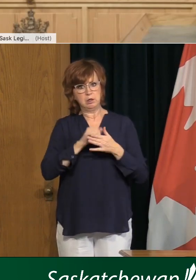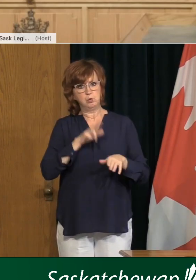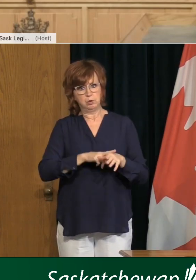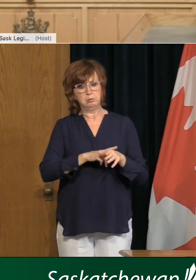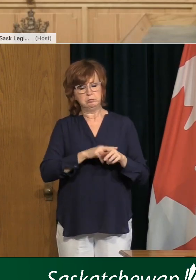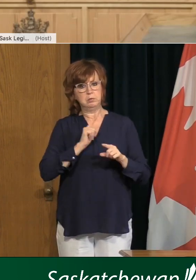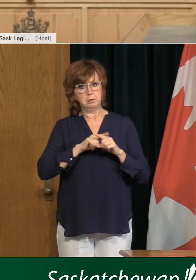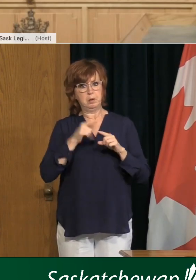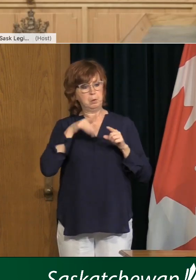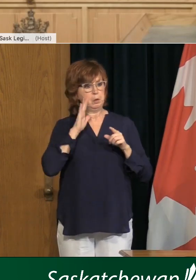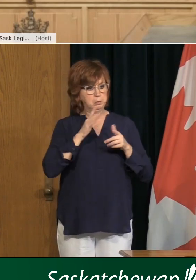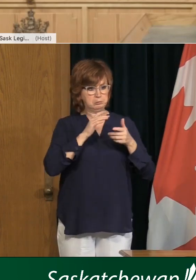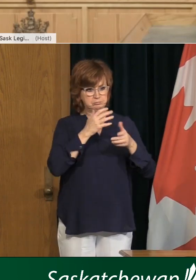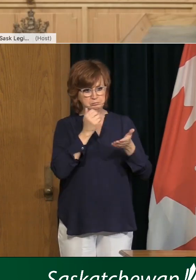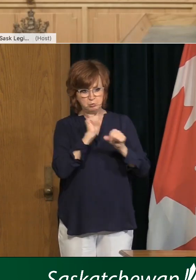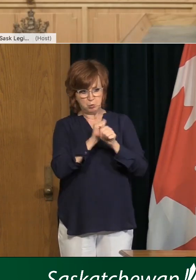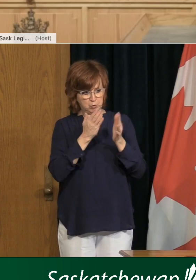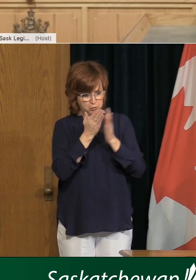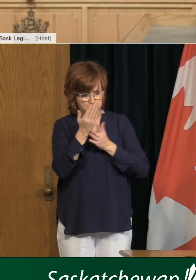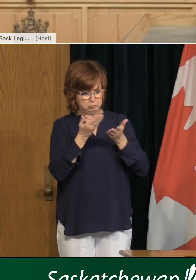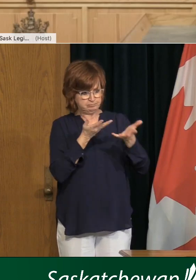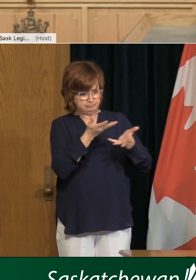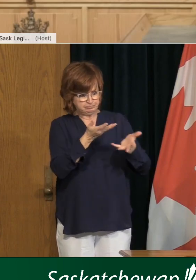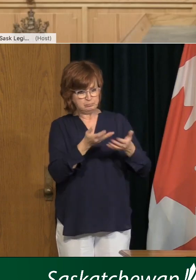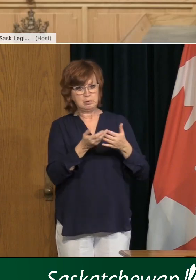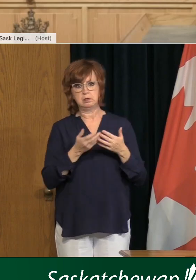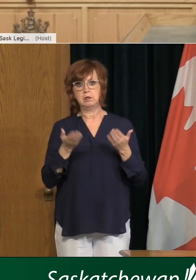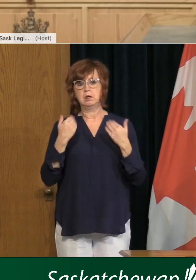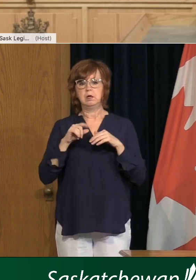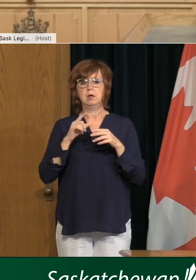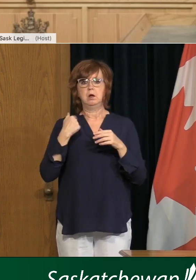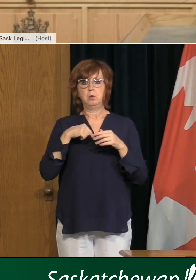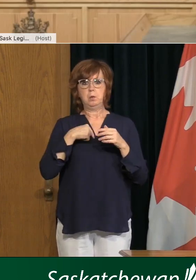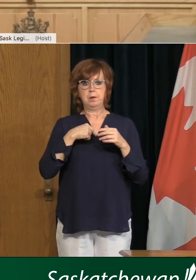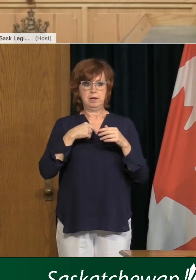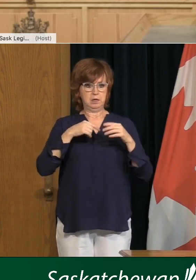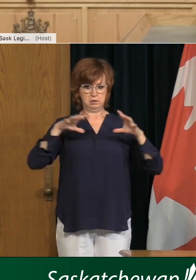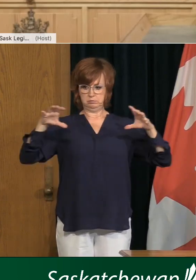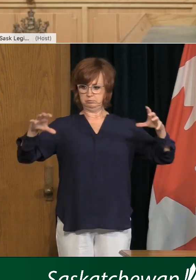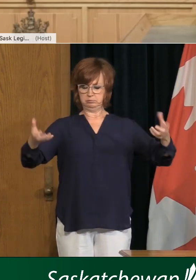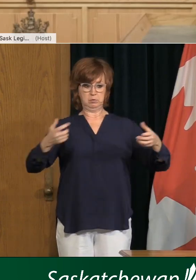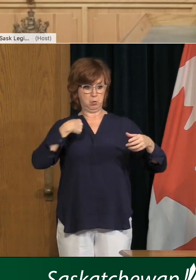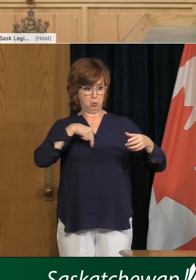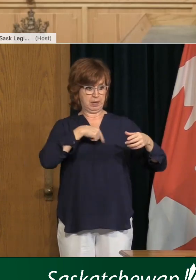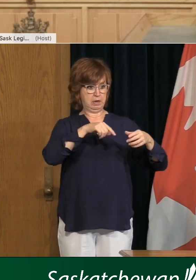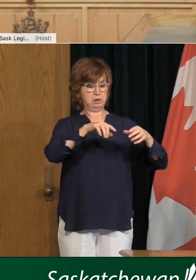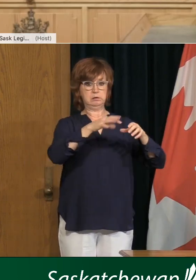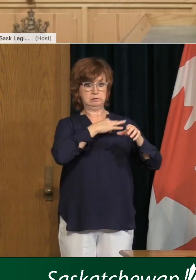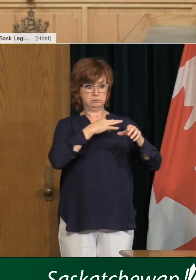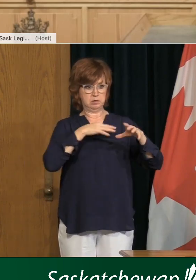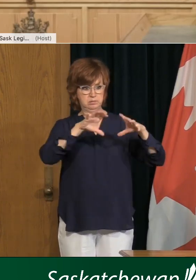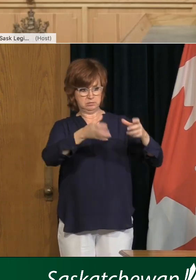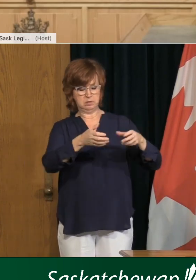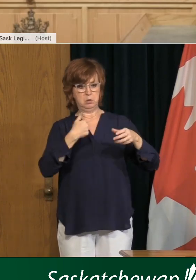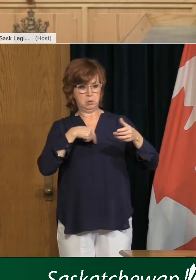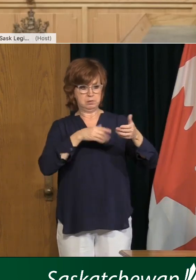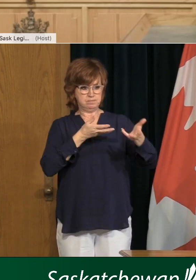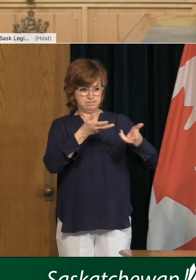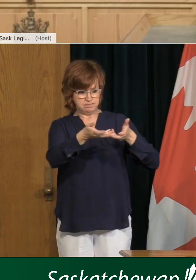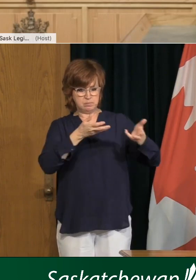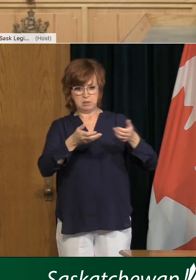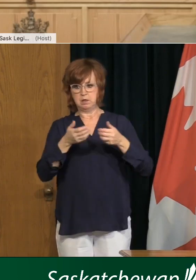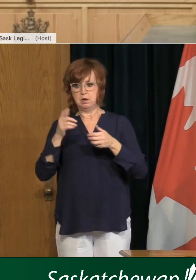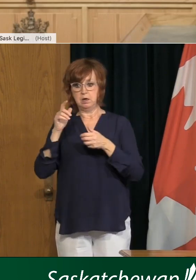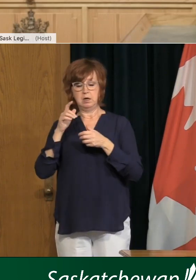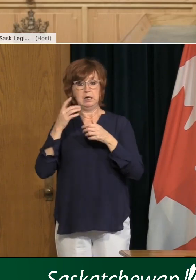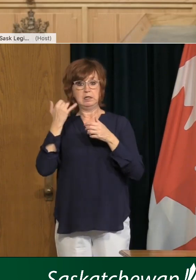staff across the province. I believe we have a shared understanding that as our risks escalate, we will continue to defer the everyday